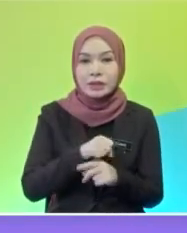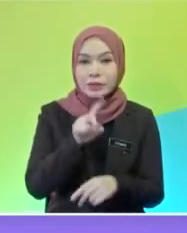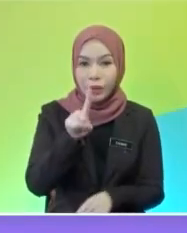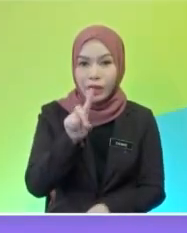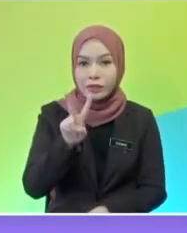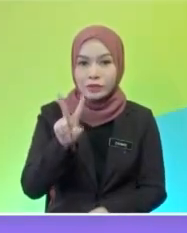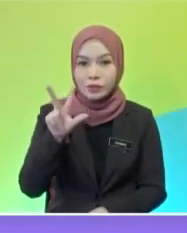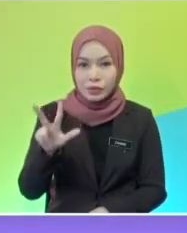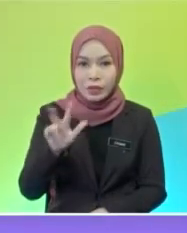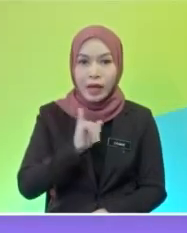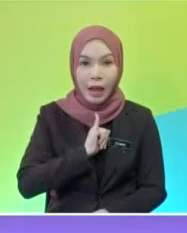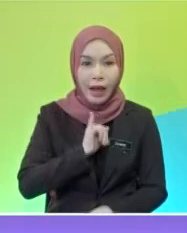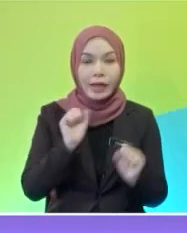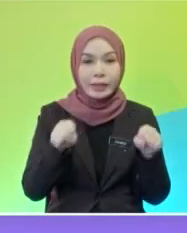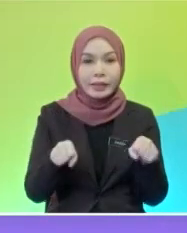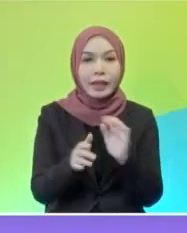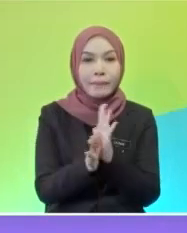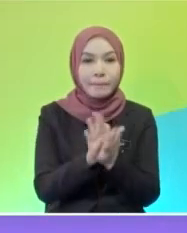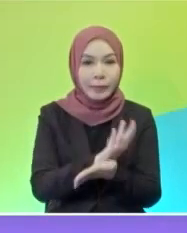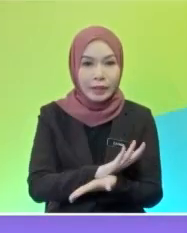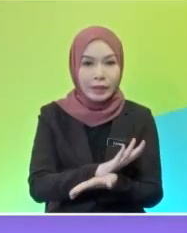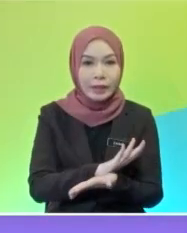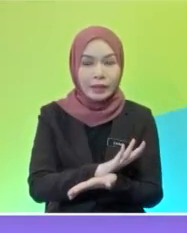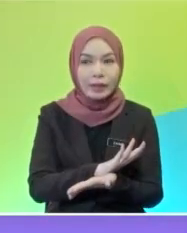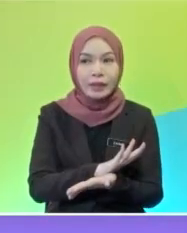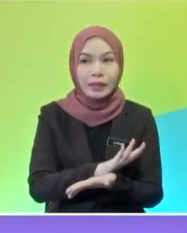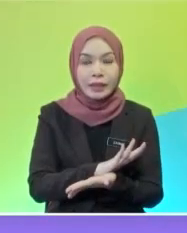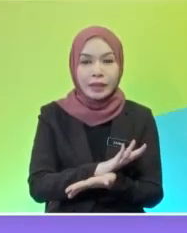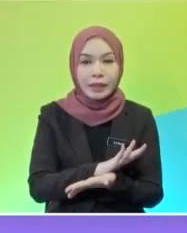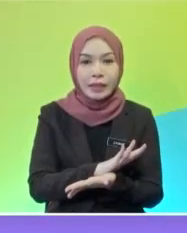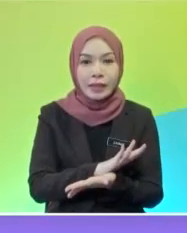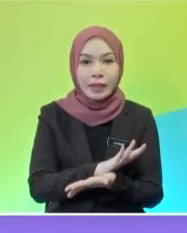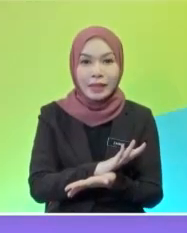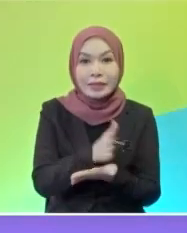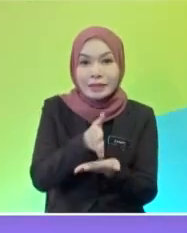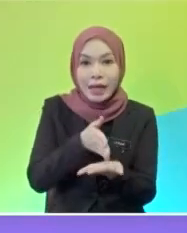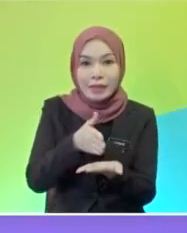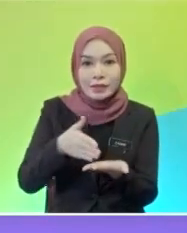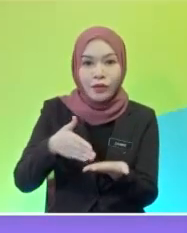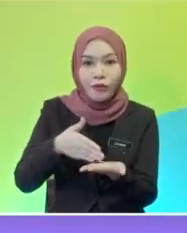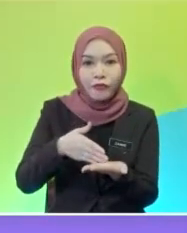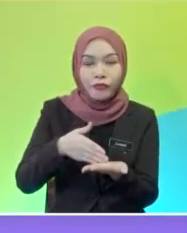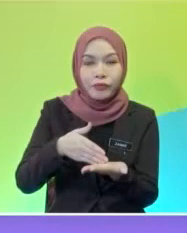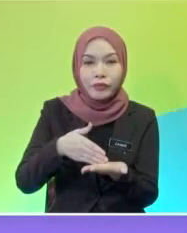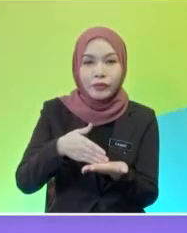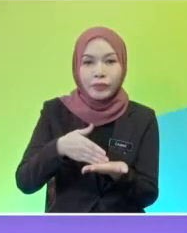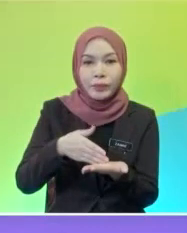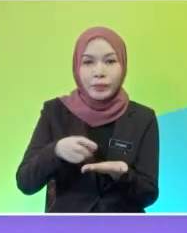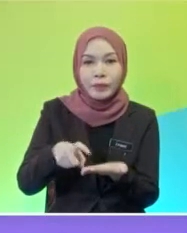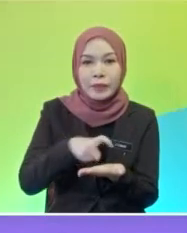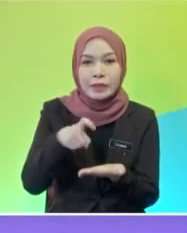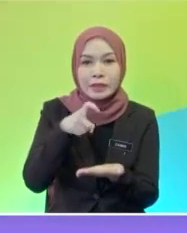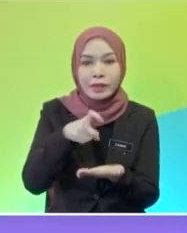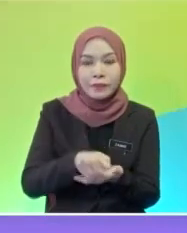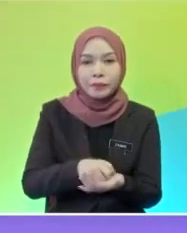1, 2, 3. I can be a slice of pizza. Okay, so this shape